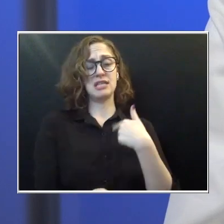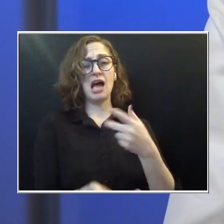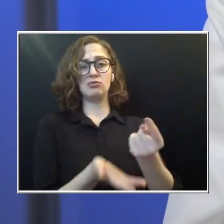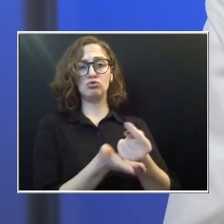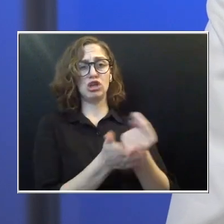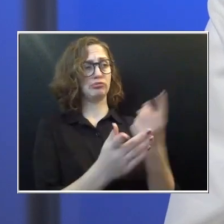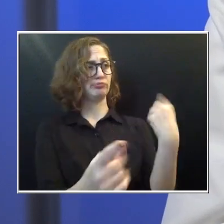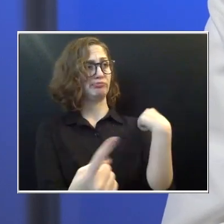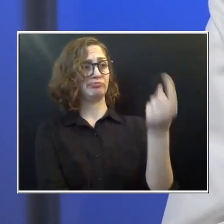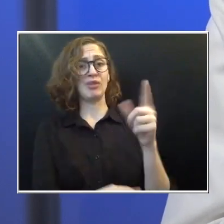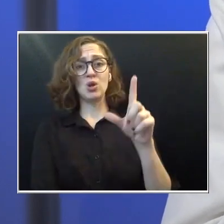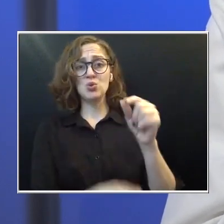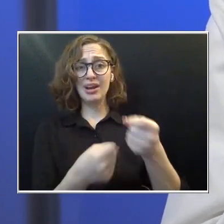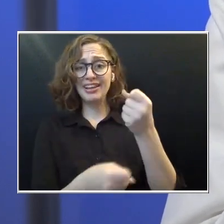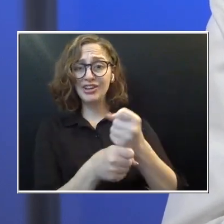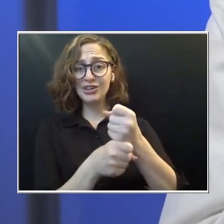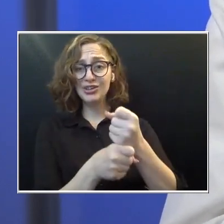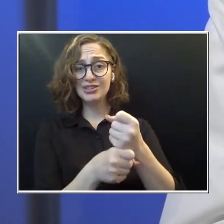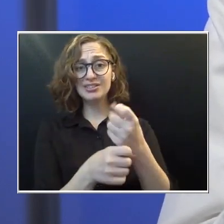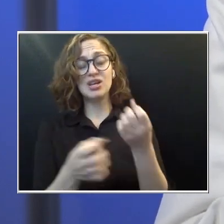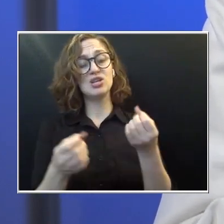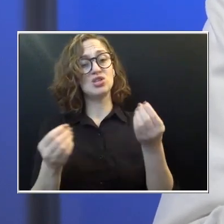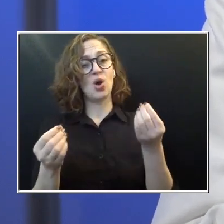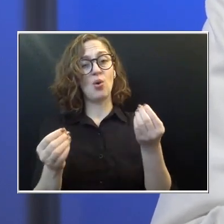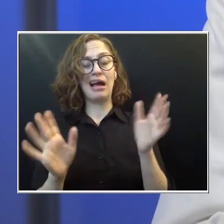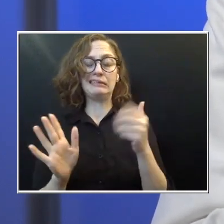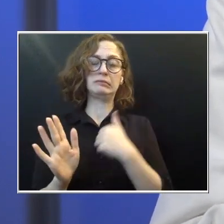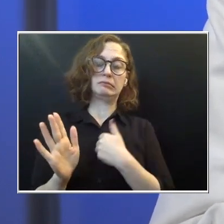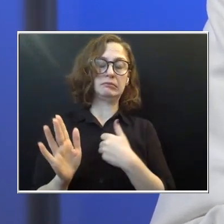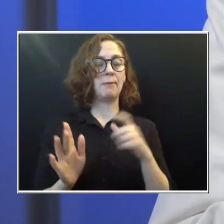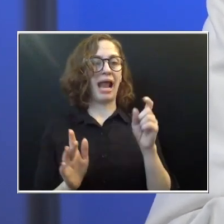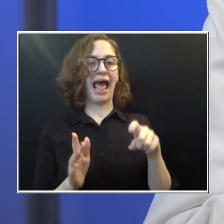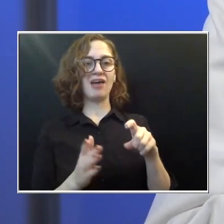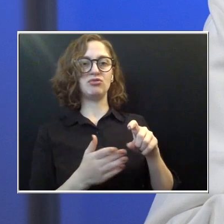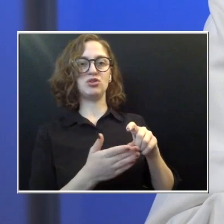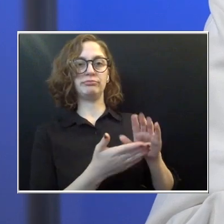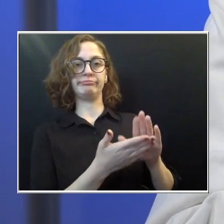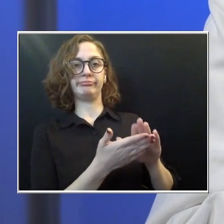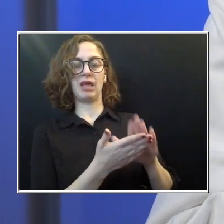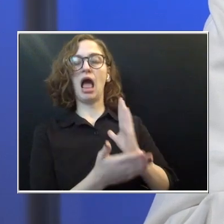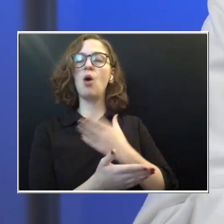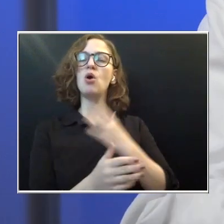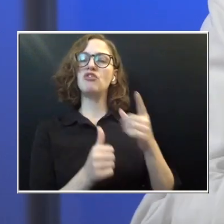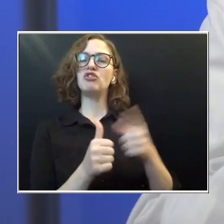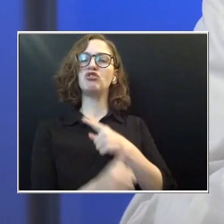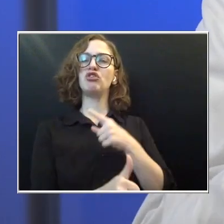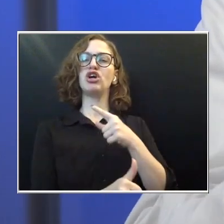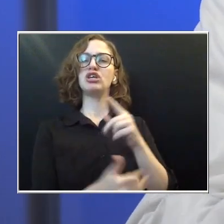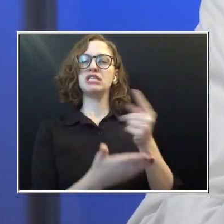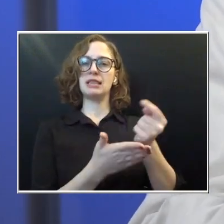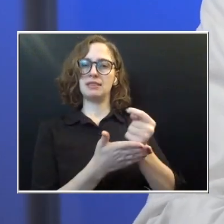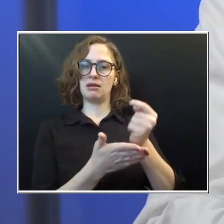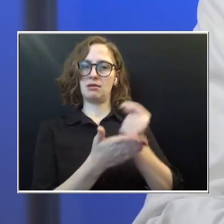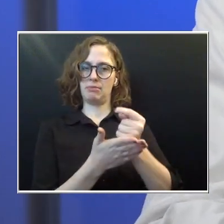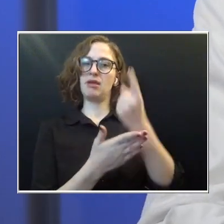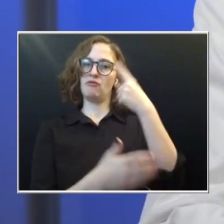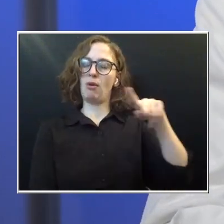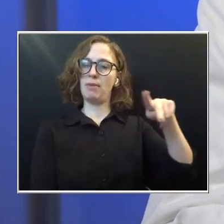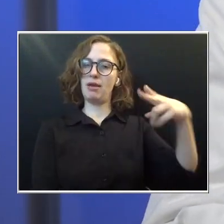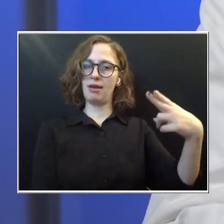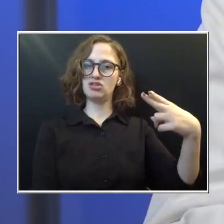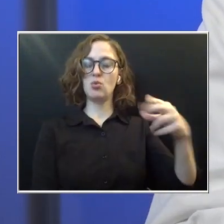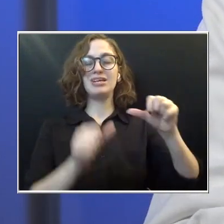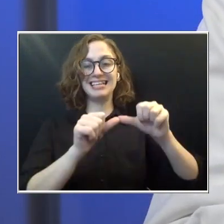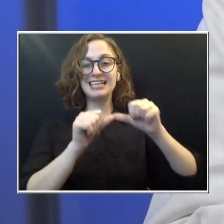this, but I have to give a shout out. Our first therapy for PH was a continuous infusion, came in the